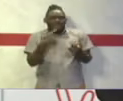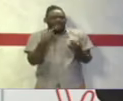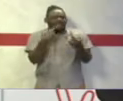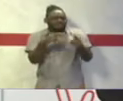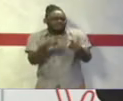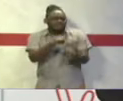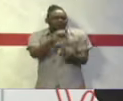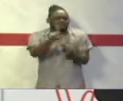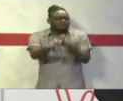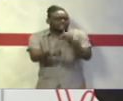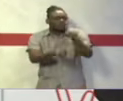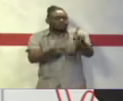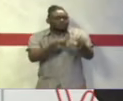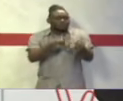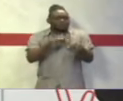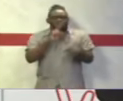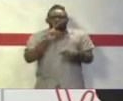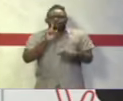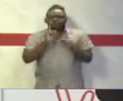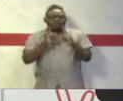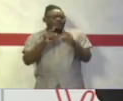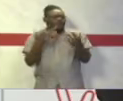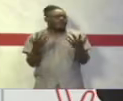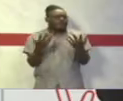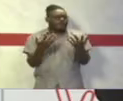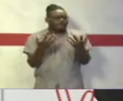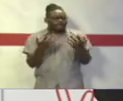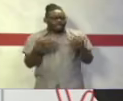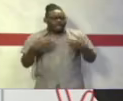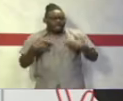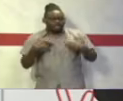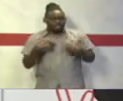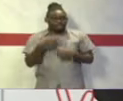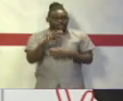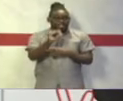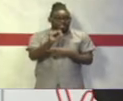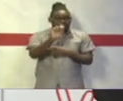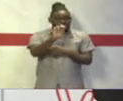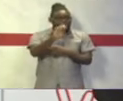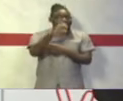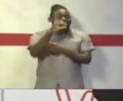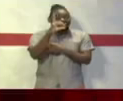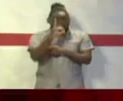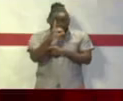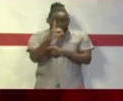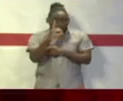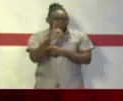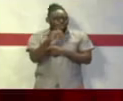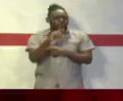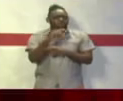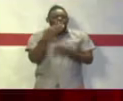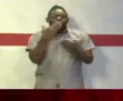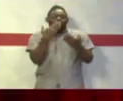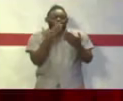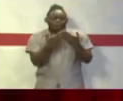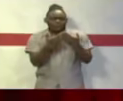the risk relating to persons with NCDs taking the vaccine. Good morning, Dr. Hamid.